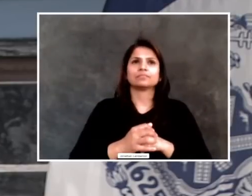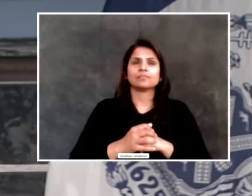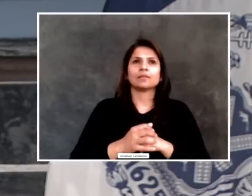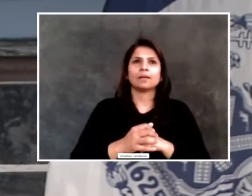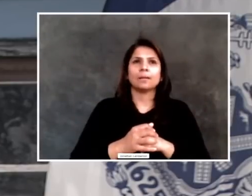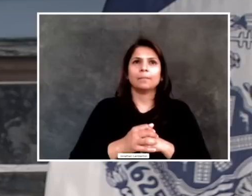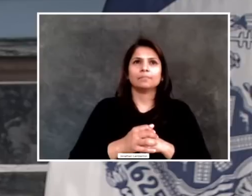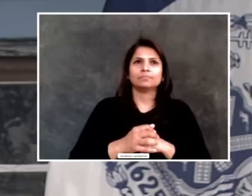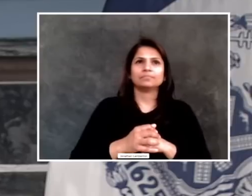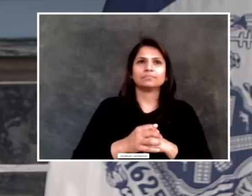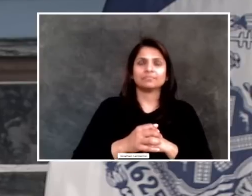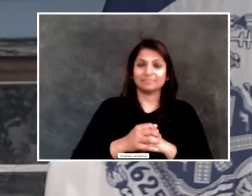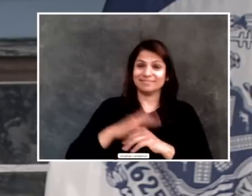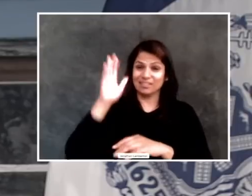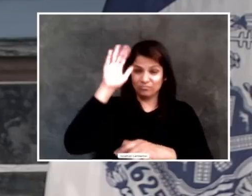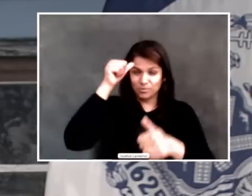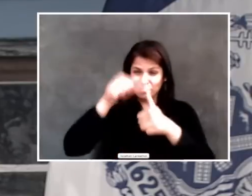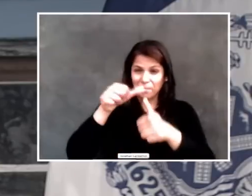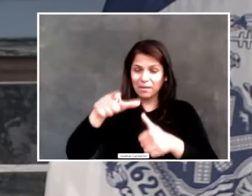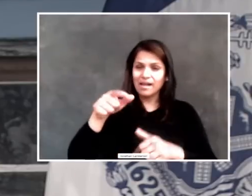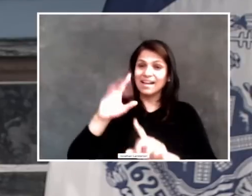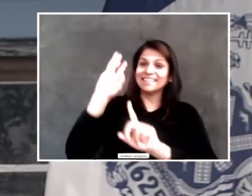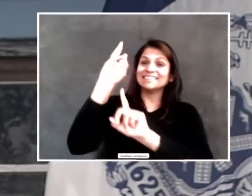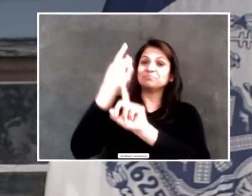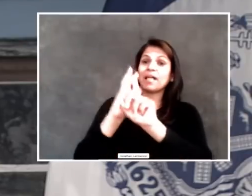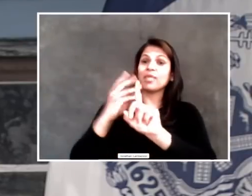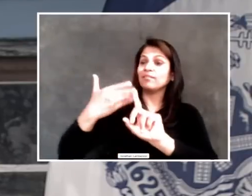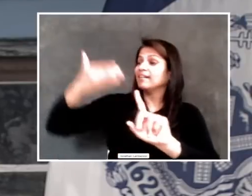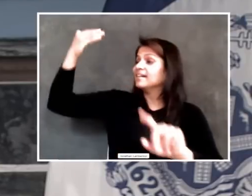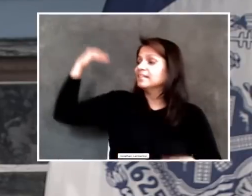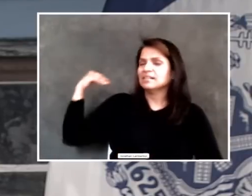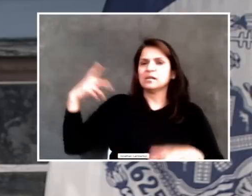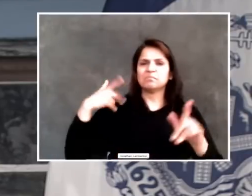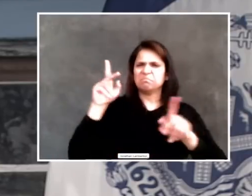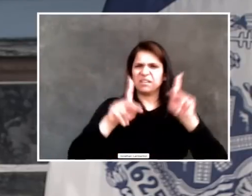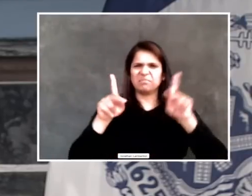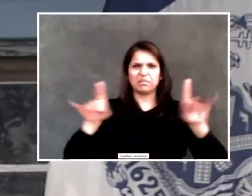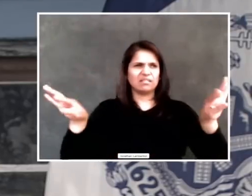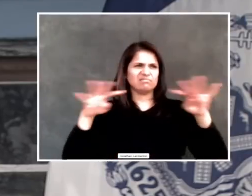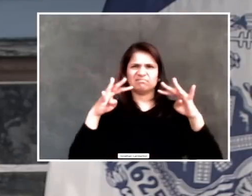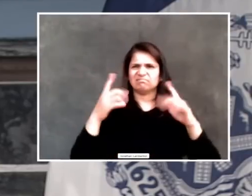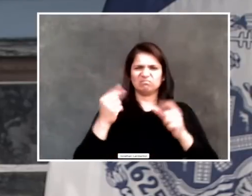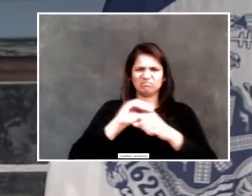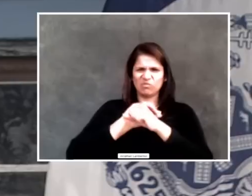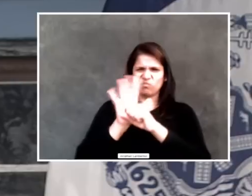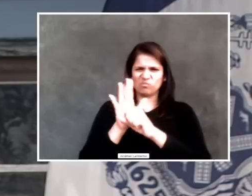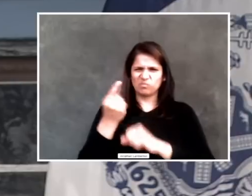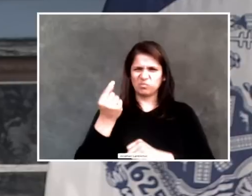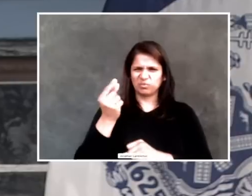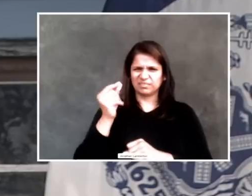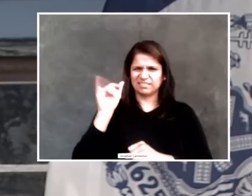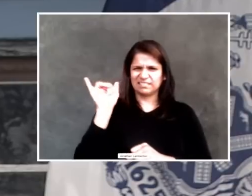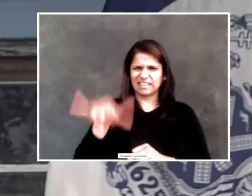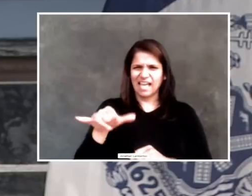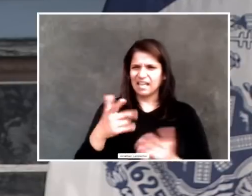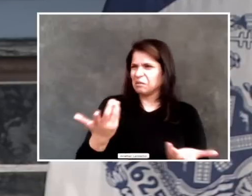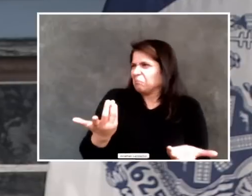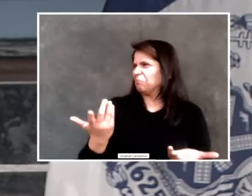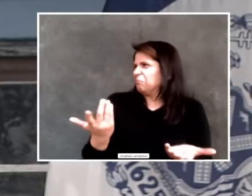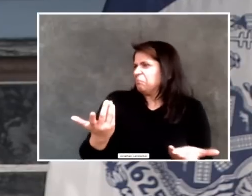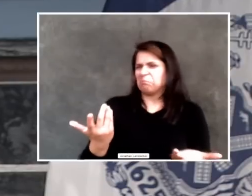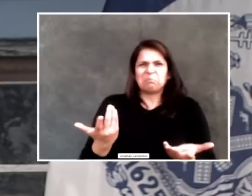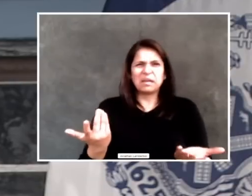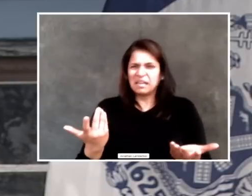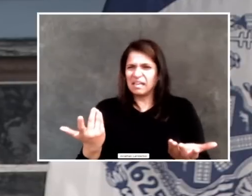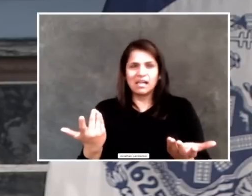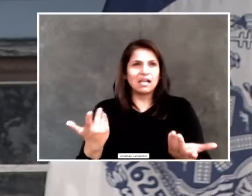even exist, as far as we know, in this form half a year ago. And there is literally no one on the earth who fully understands